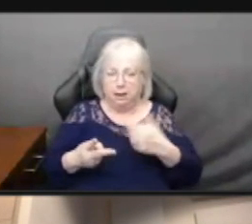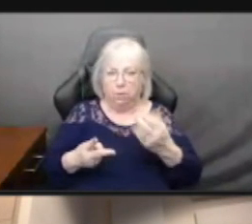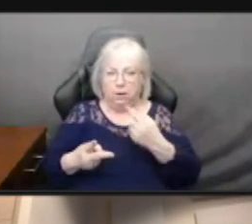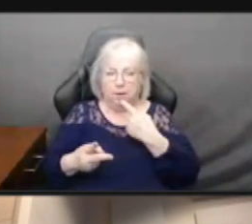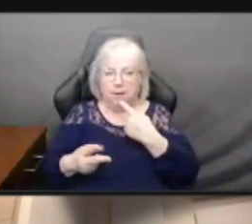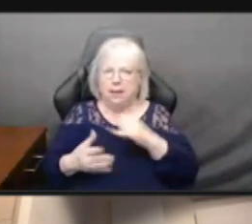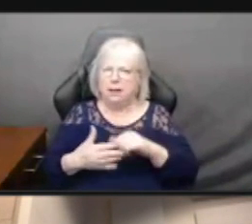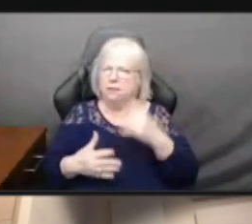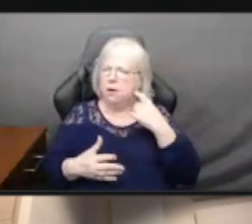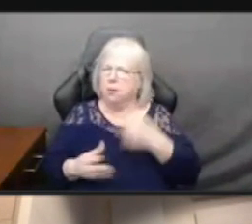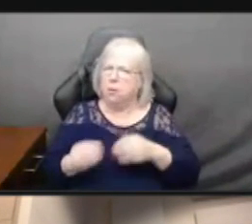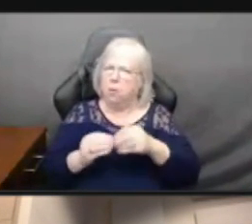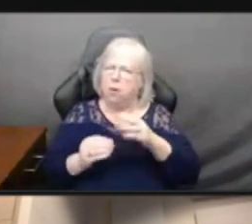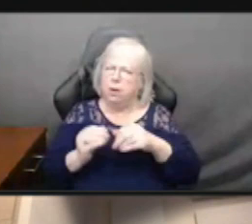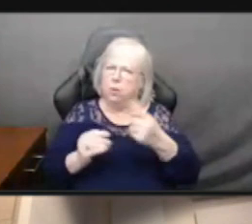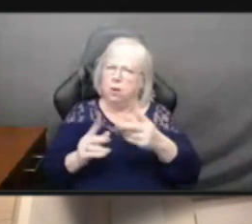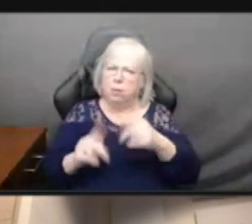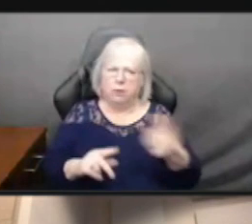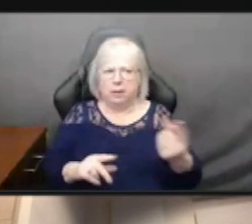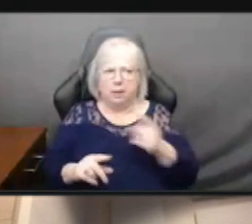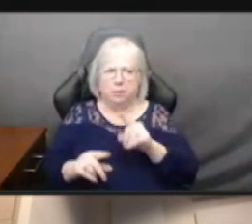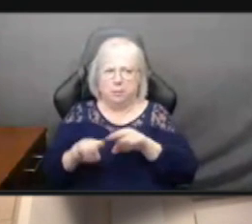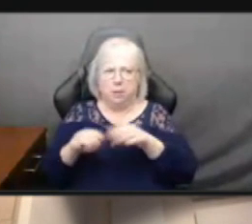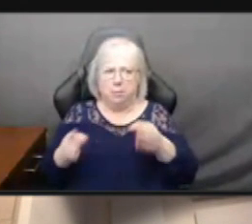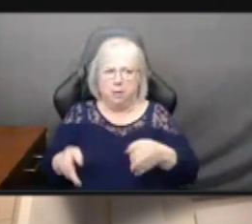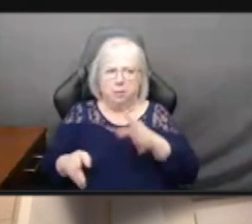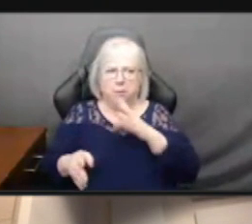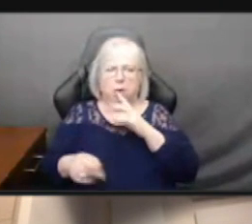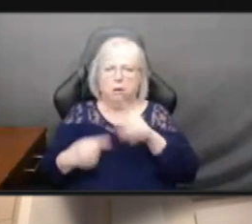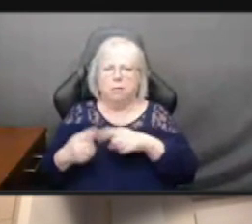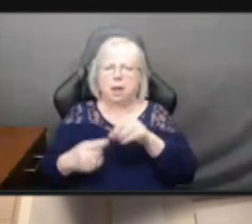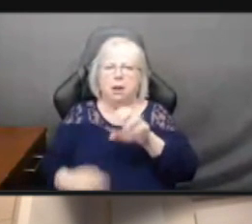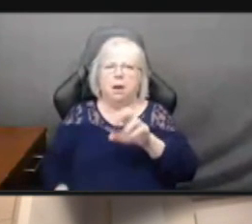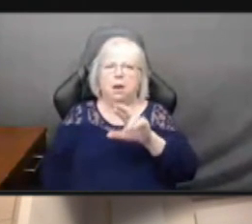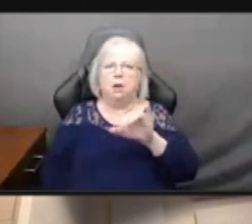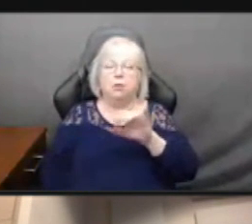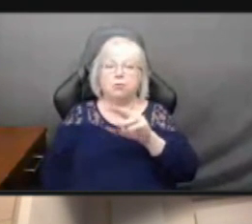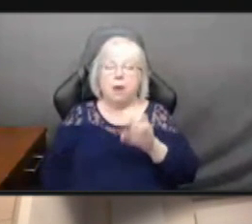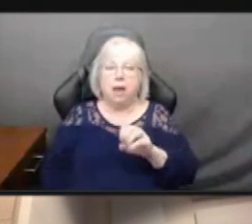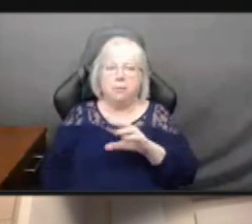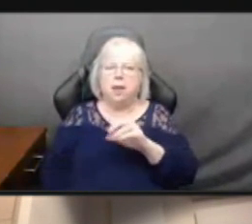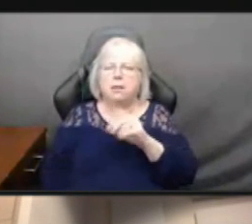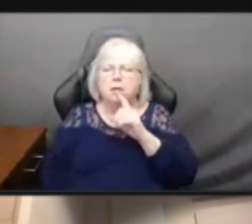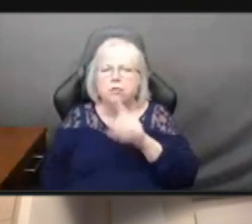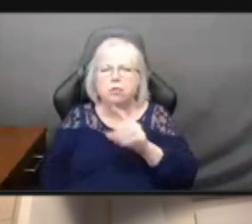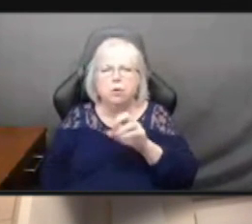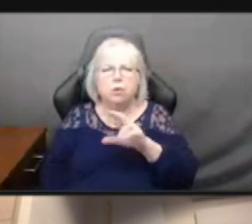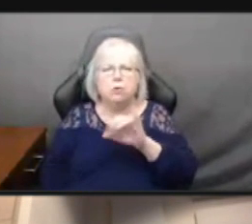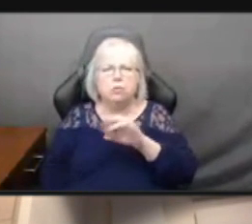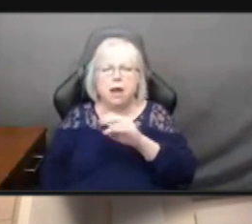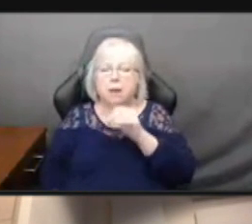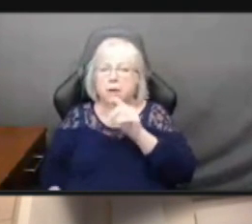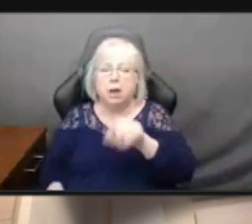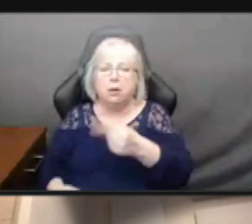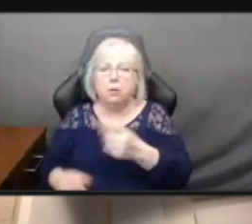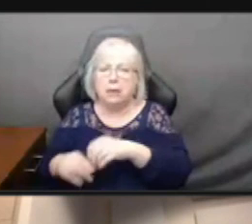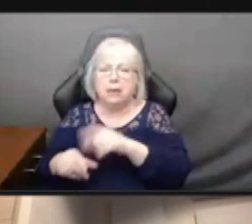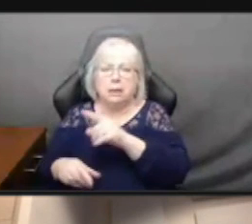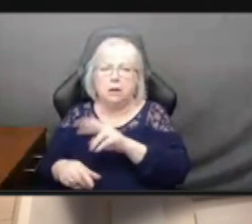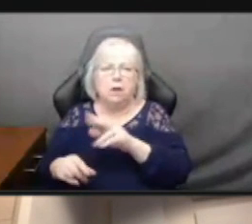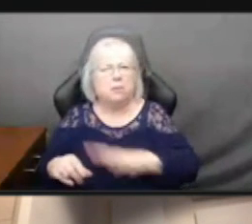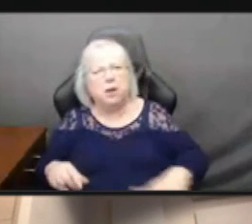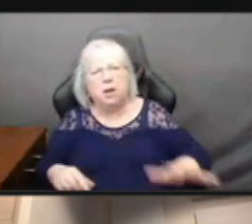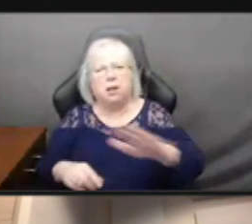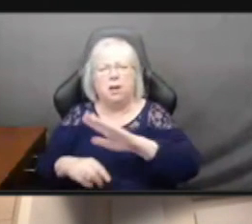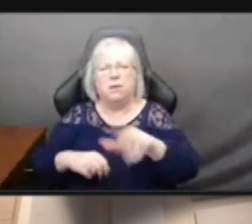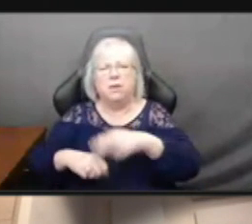one person come to this podium and talk about crime. And the true crimes in not only the City of Little Rock, but all over this